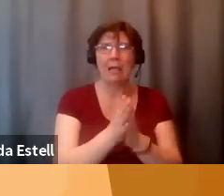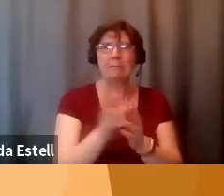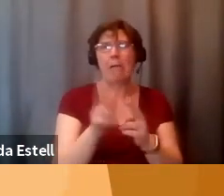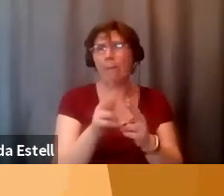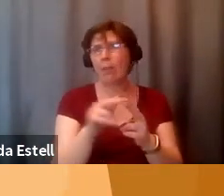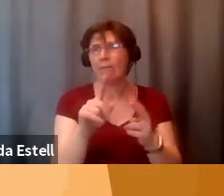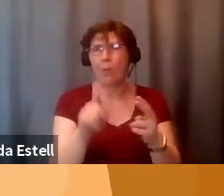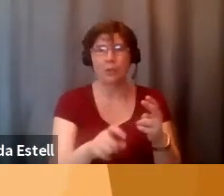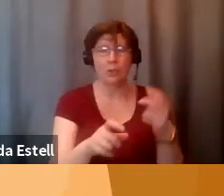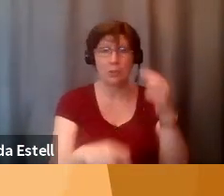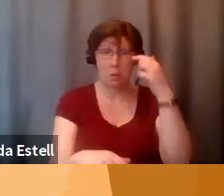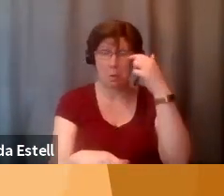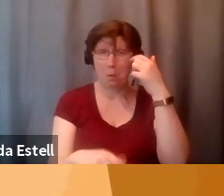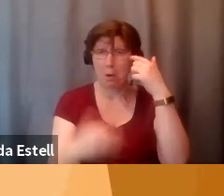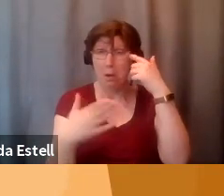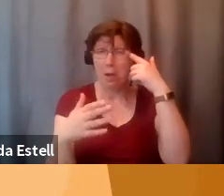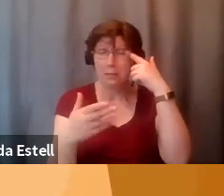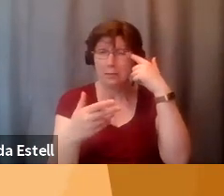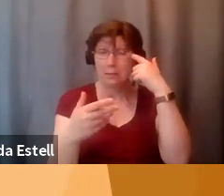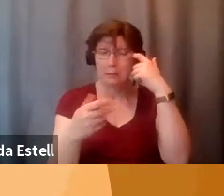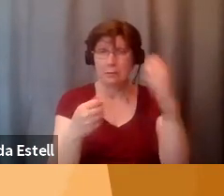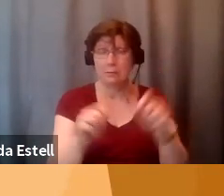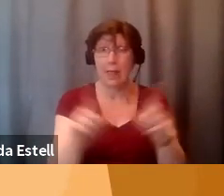forward. You can go next slide, please.